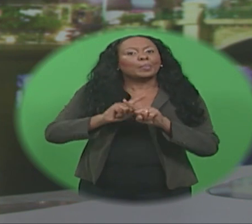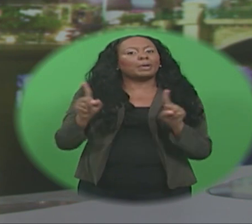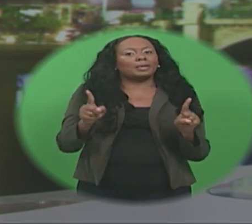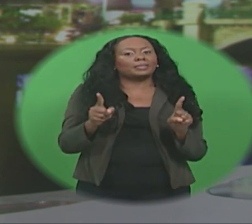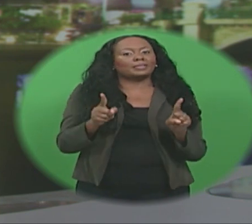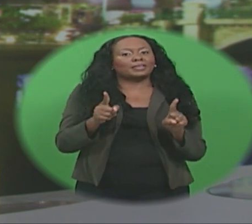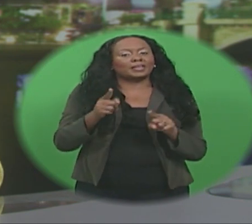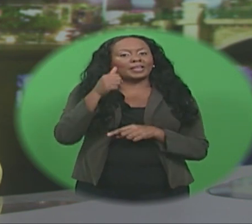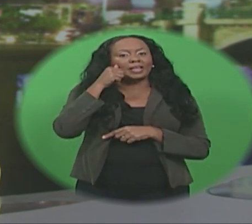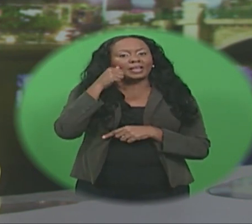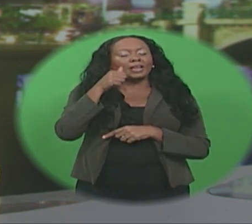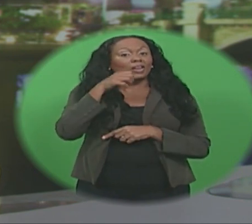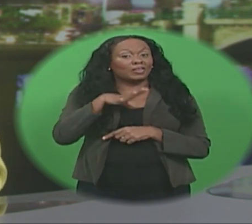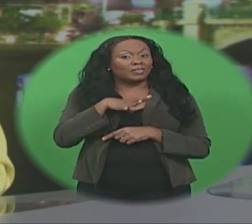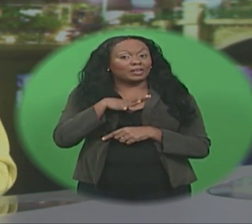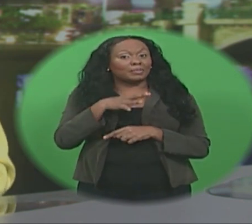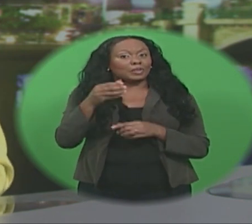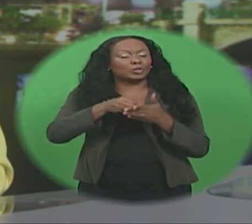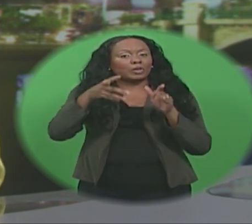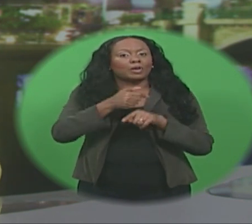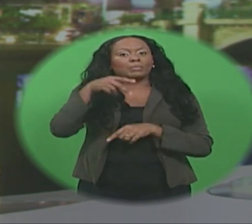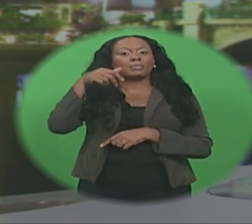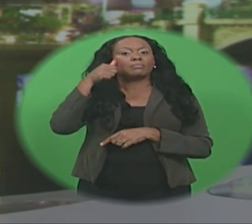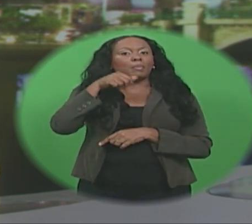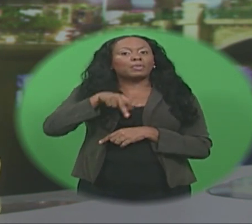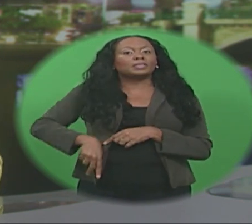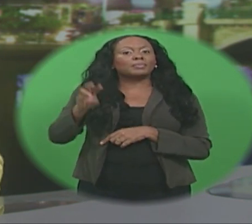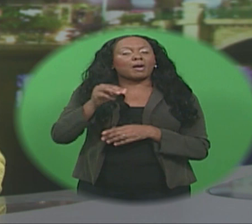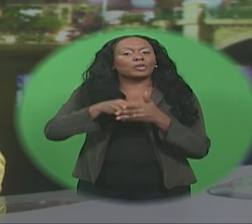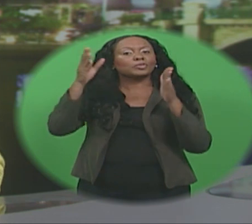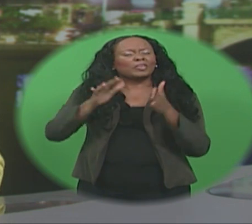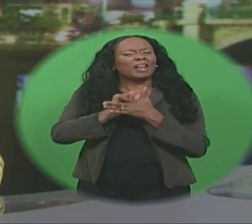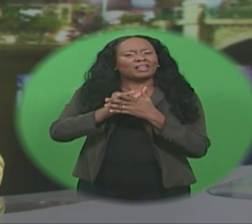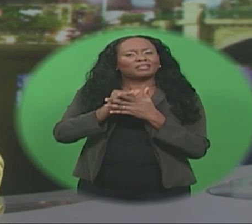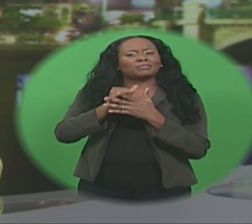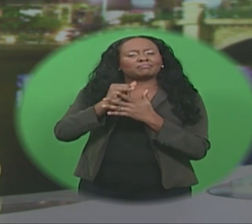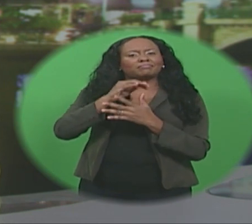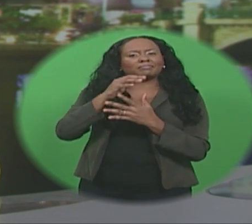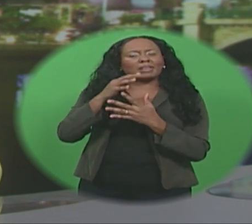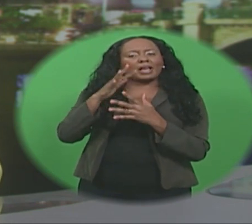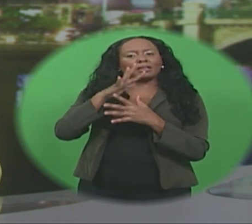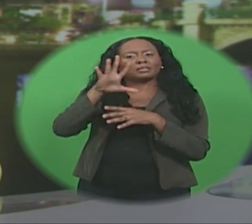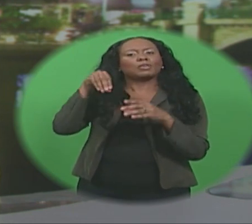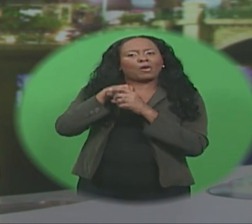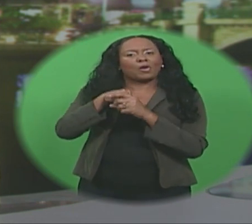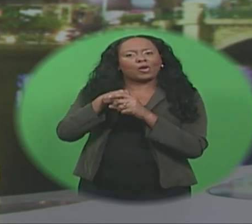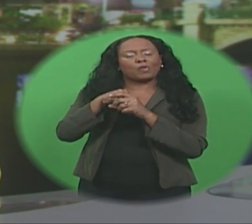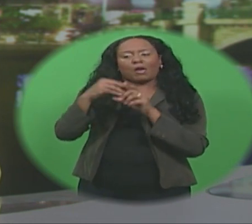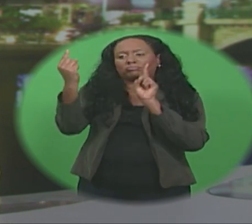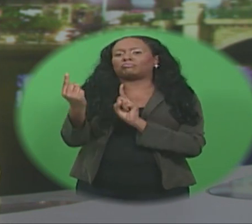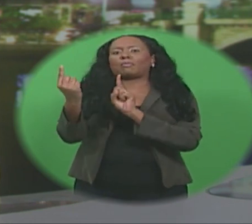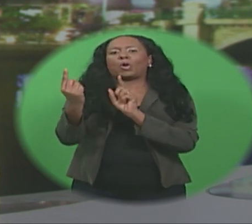and taunts from another female student. So now Princess Margaret student Aria Newton is encouraging parents and